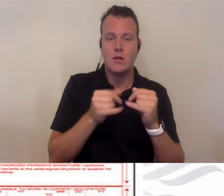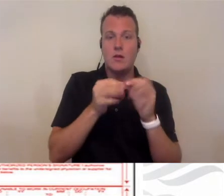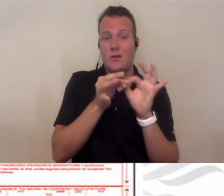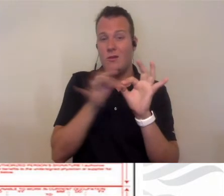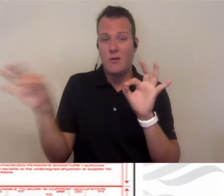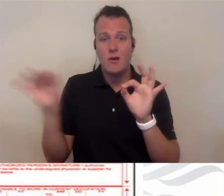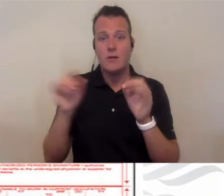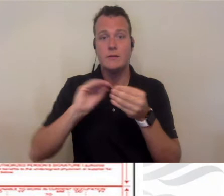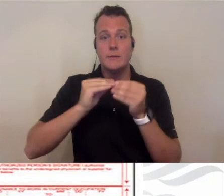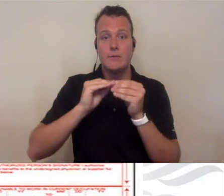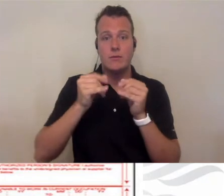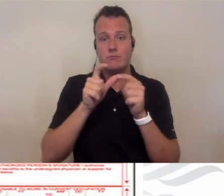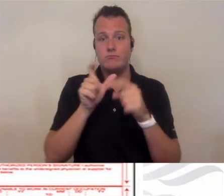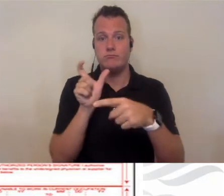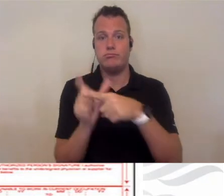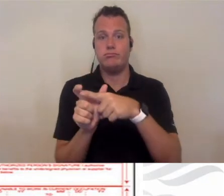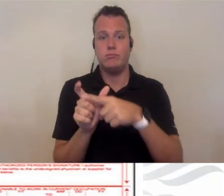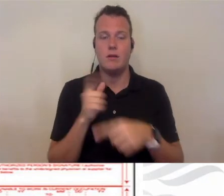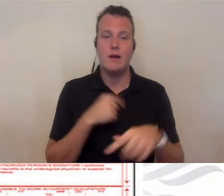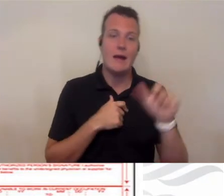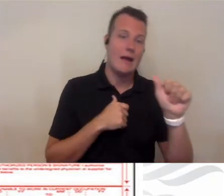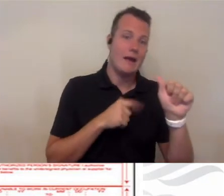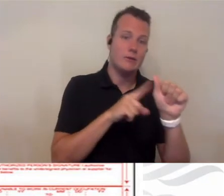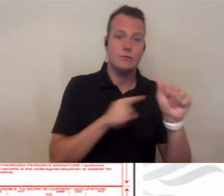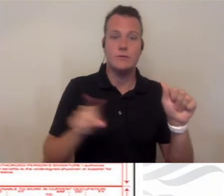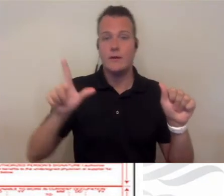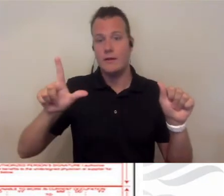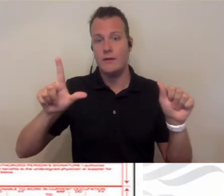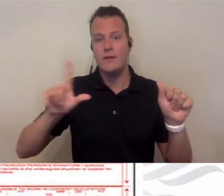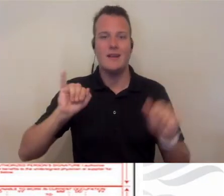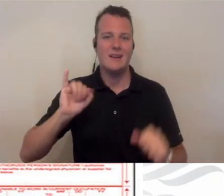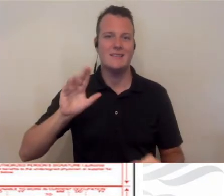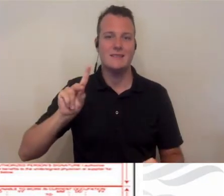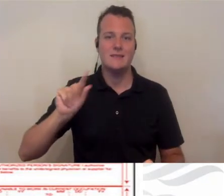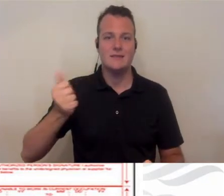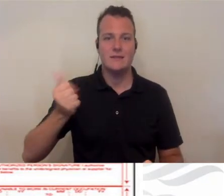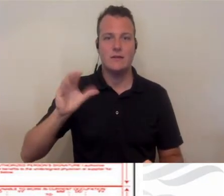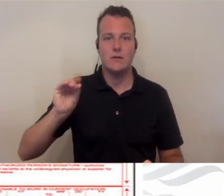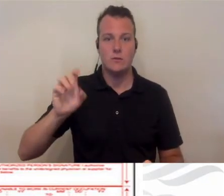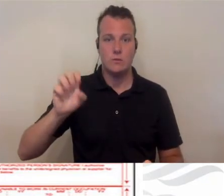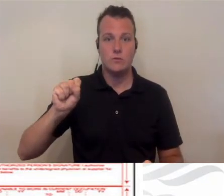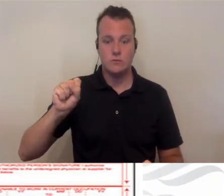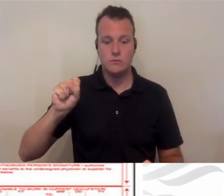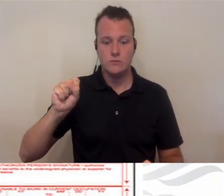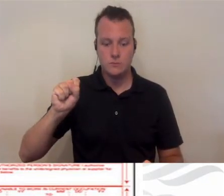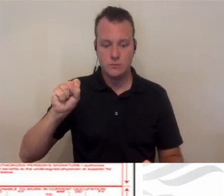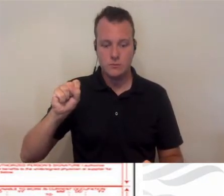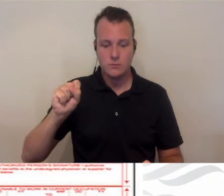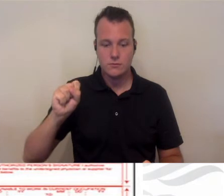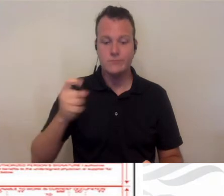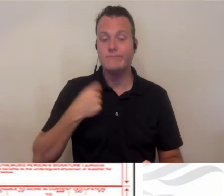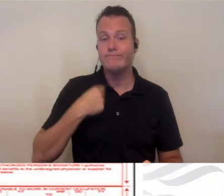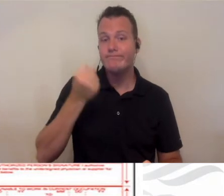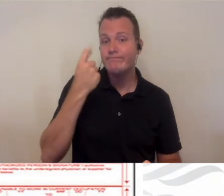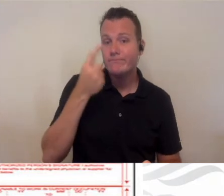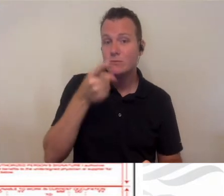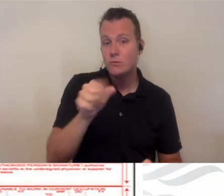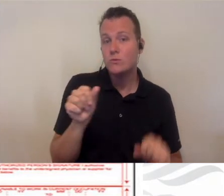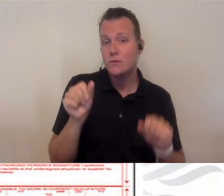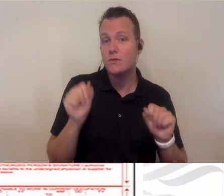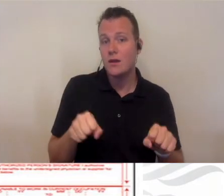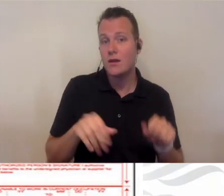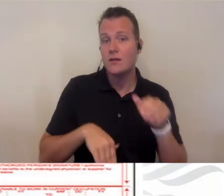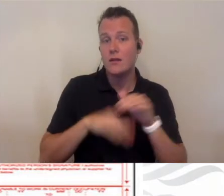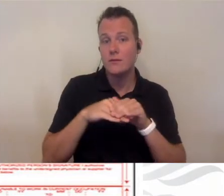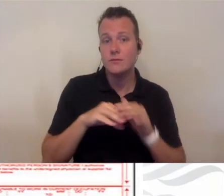you look, it goes from A to L. That's where the ICD-10 codes go. So you could conceivably have